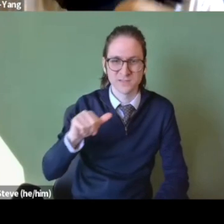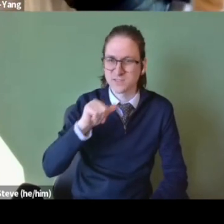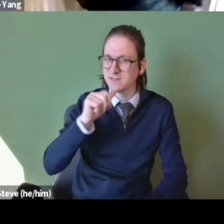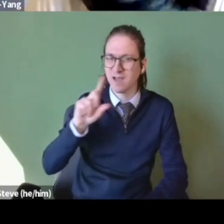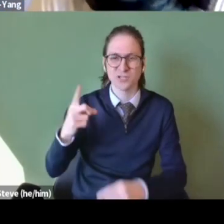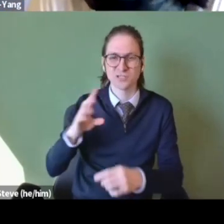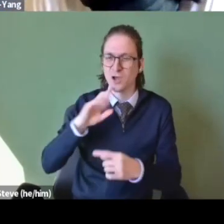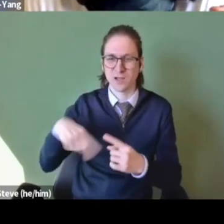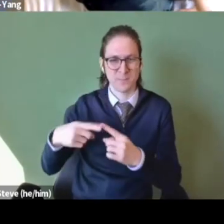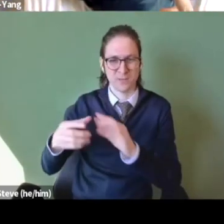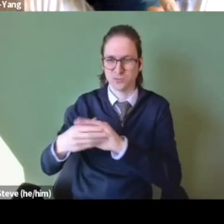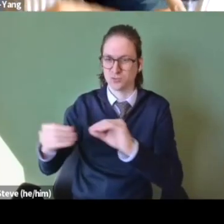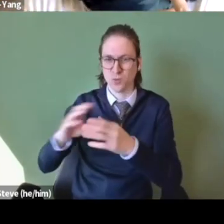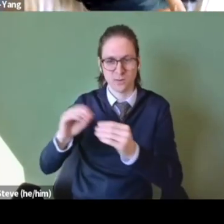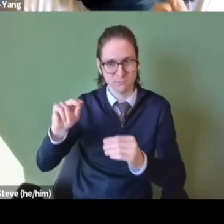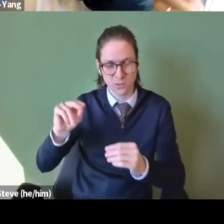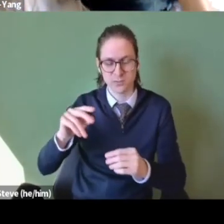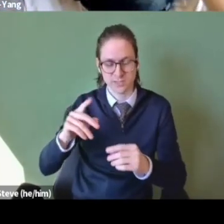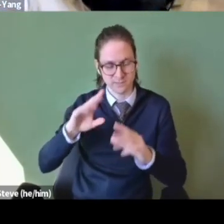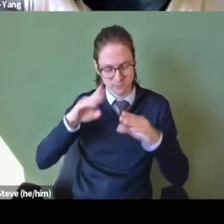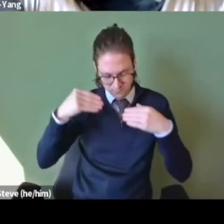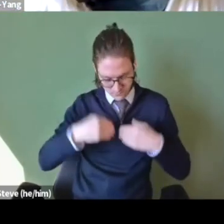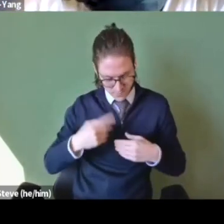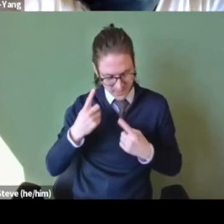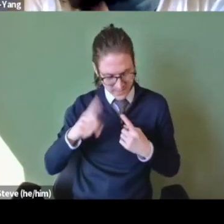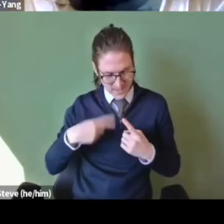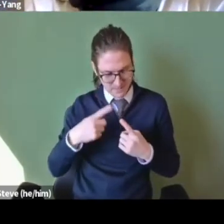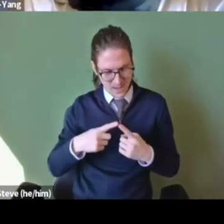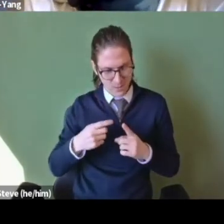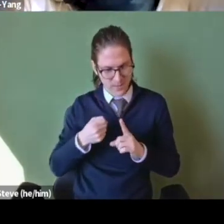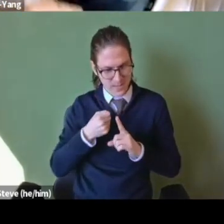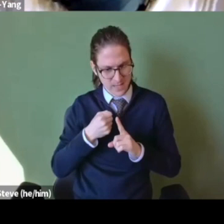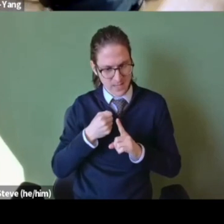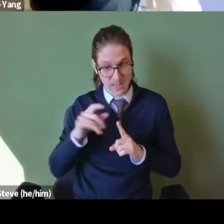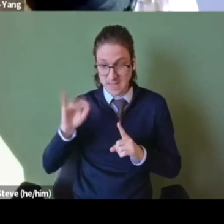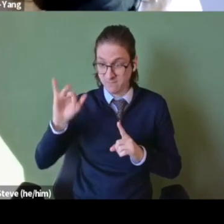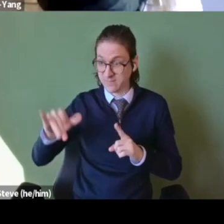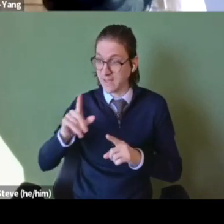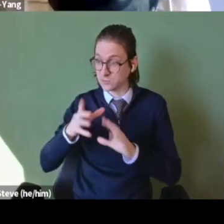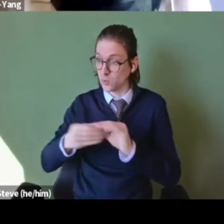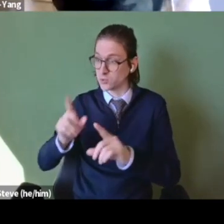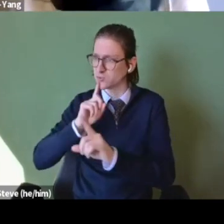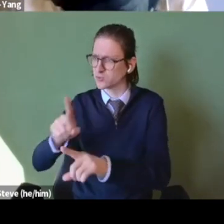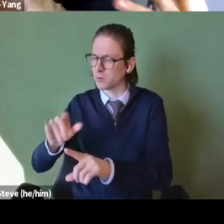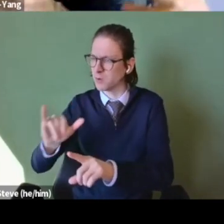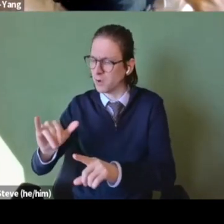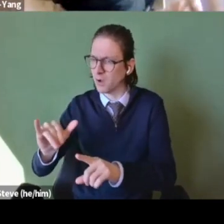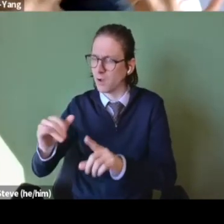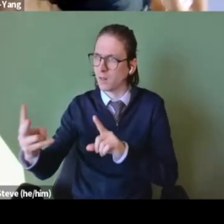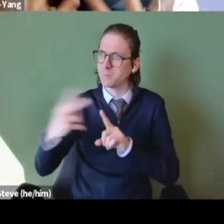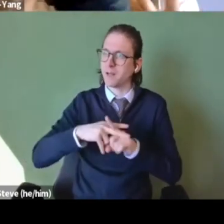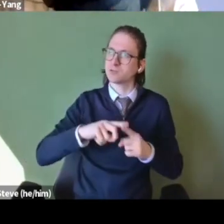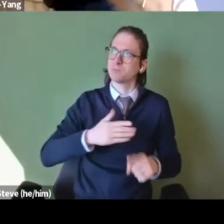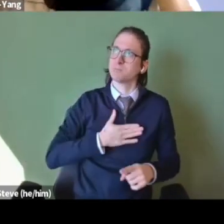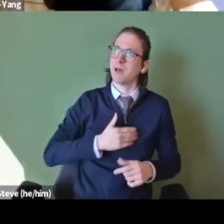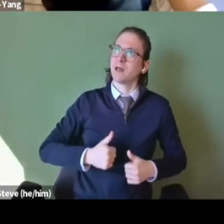the implications of that story for her own life, for what's right or good in the world is,